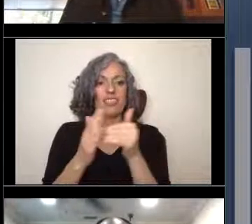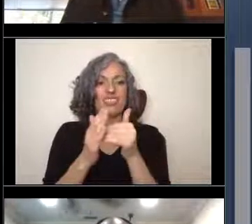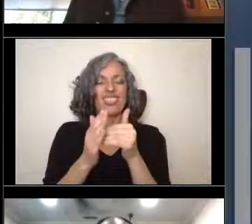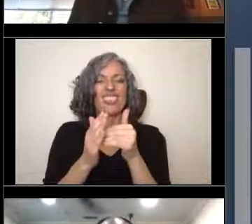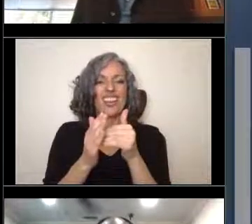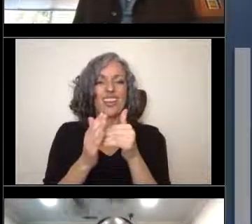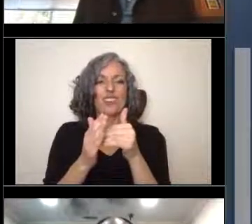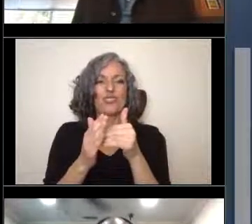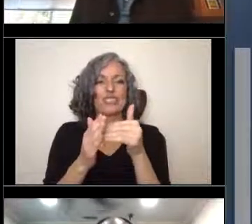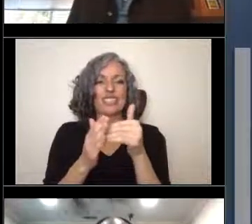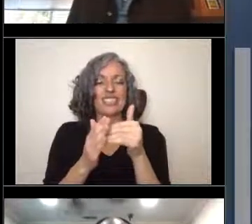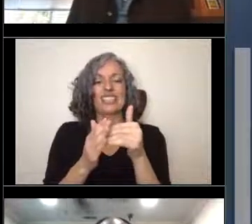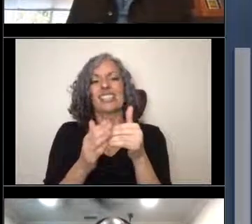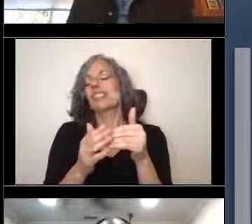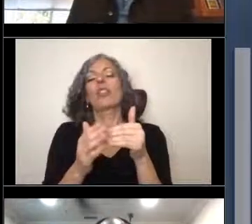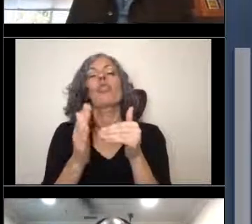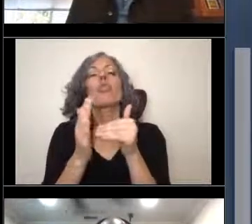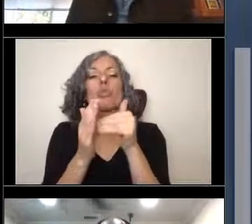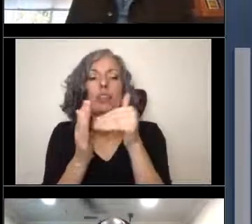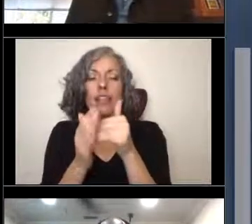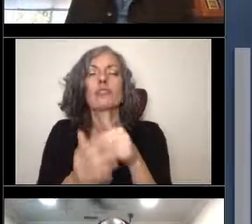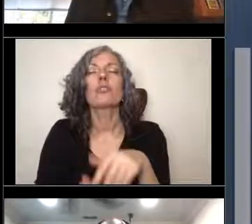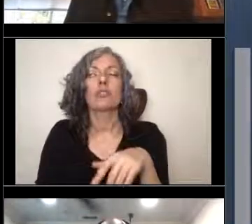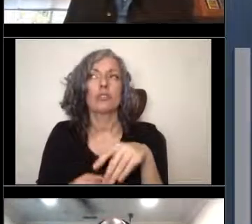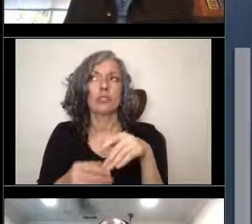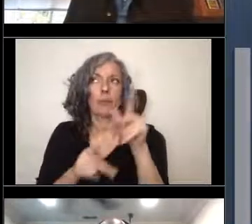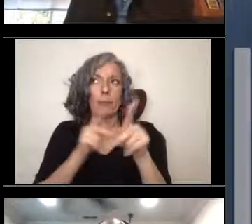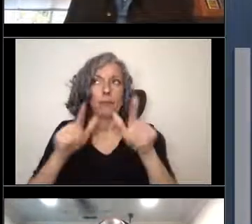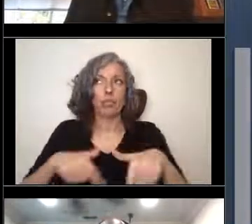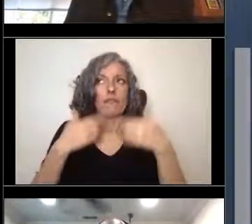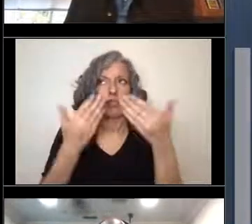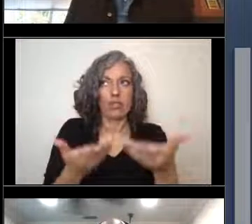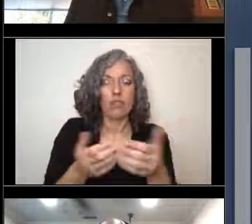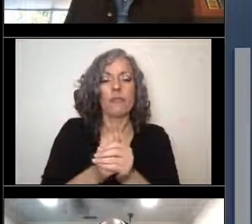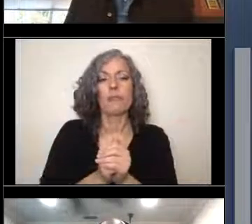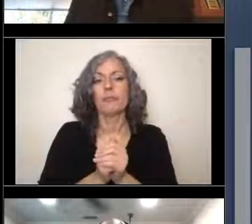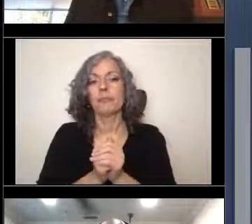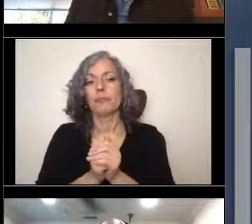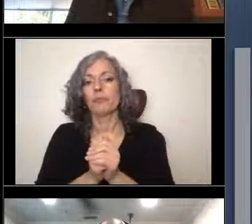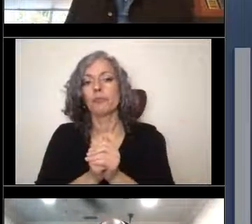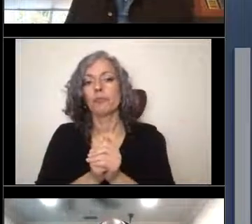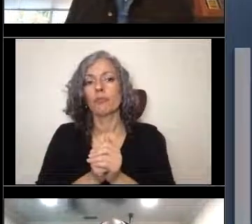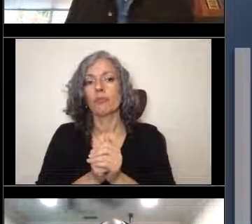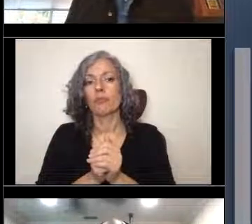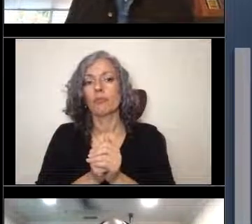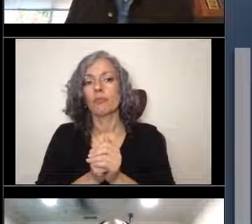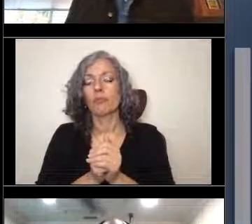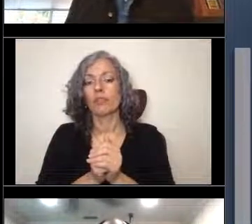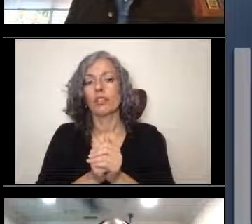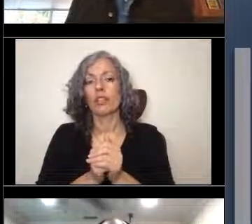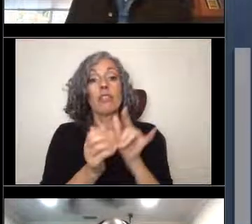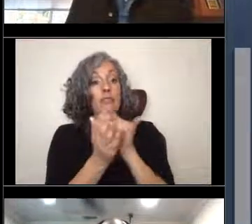that number of employees working at and or serving their airport facility. The Alturas Municipal Airport sits almost 465